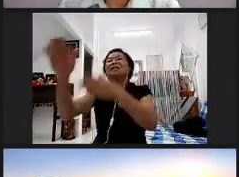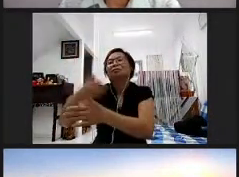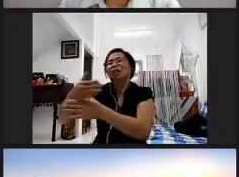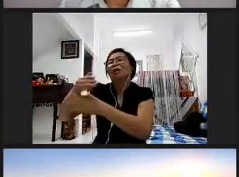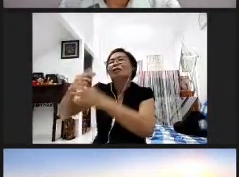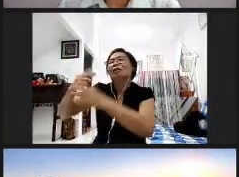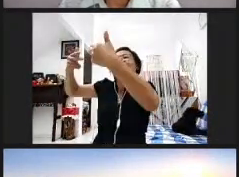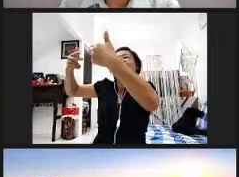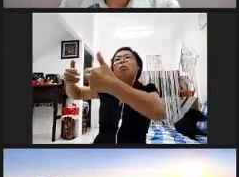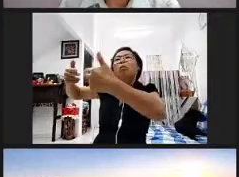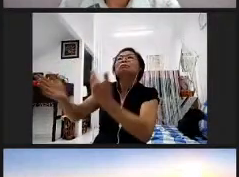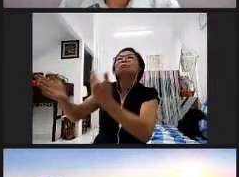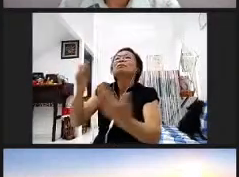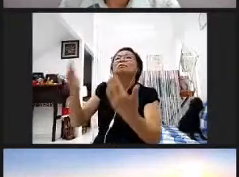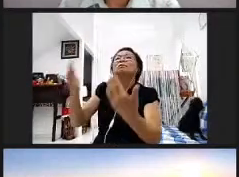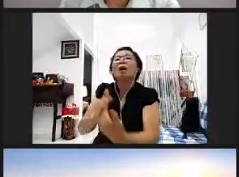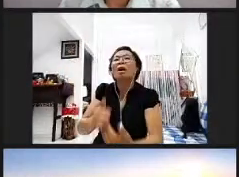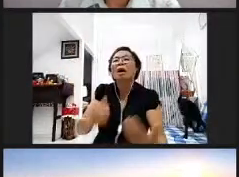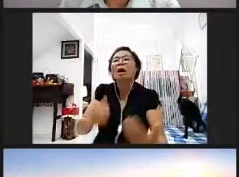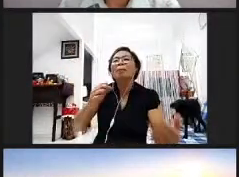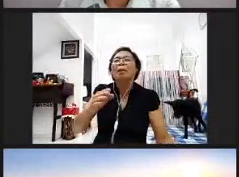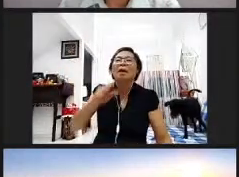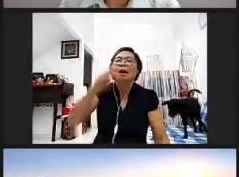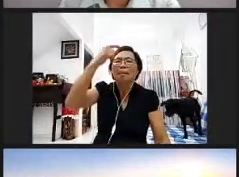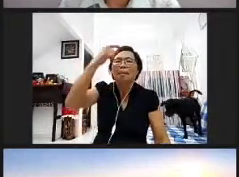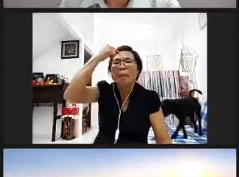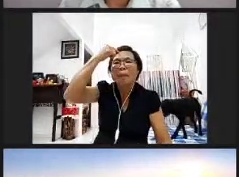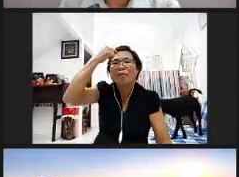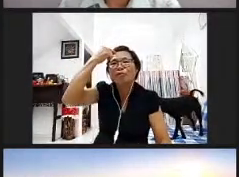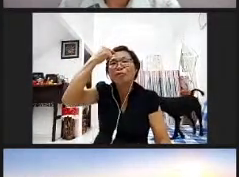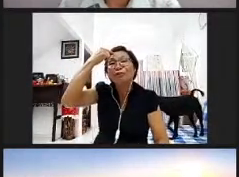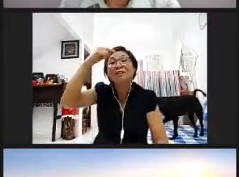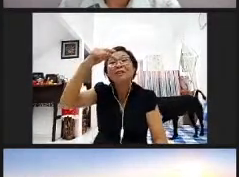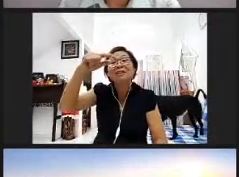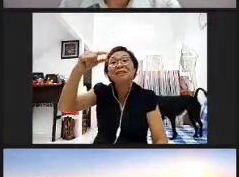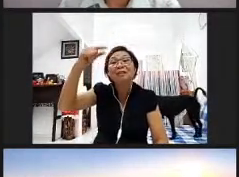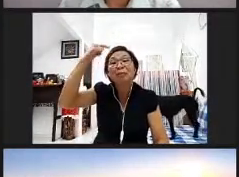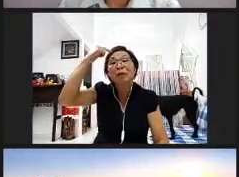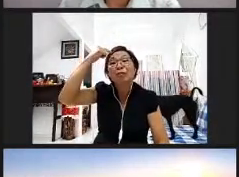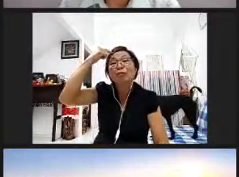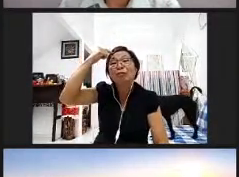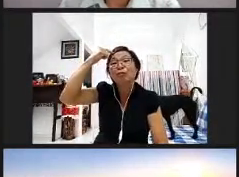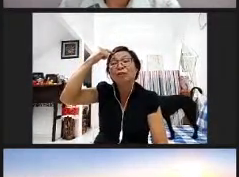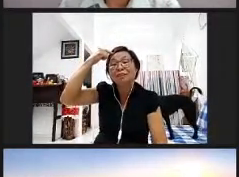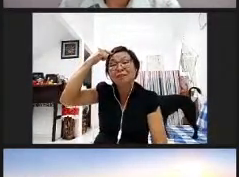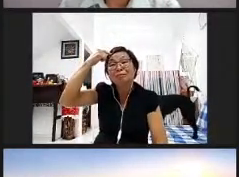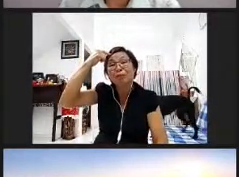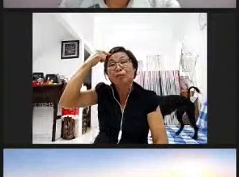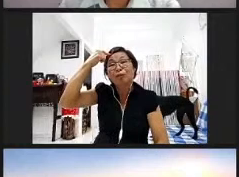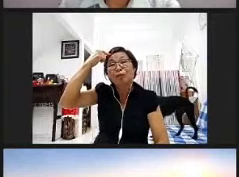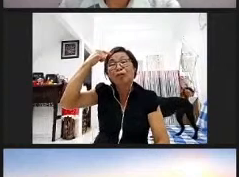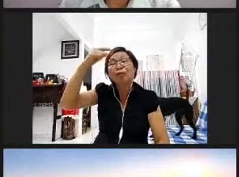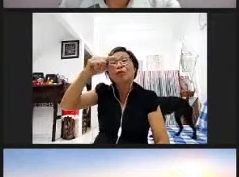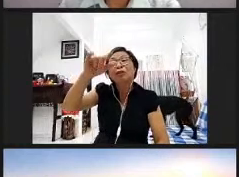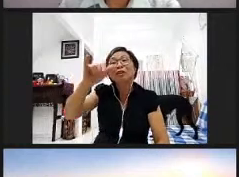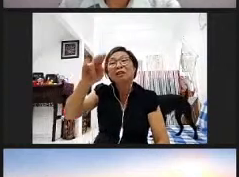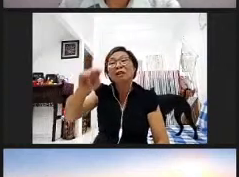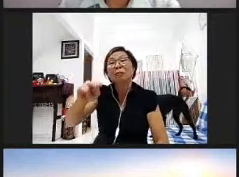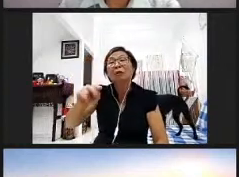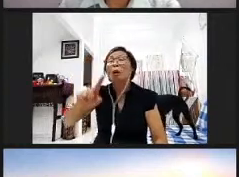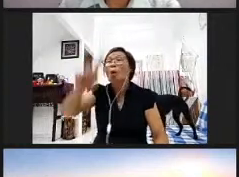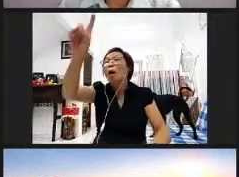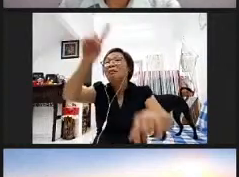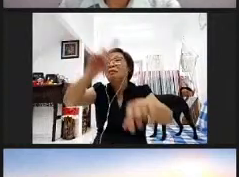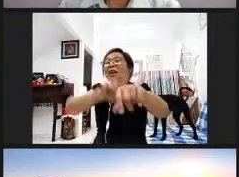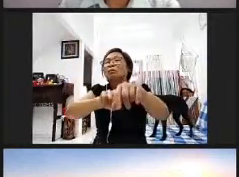I used to conduct Mindful Gym program twice a year. At each time, I can only take 20 to 30 participants. Now I can